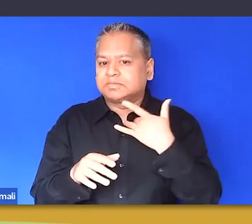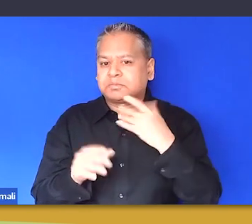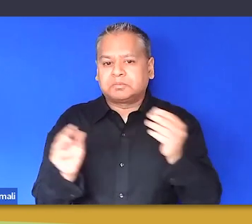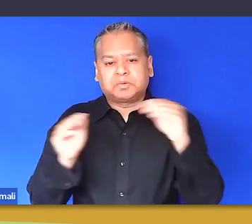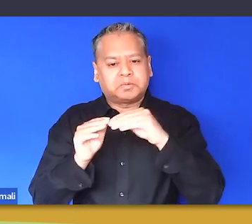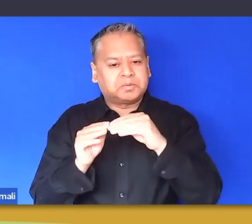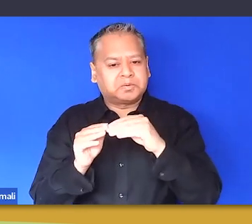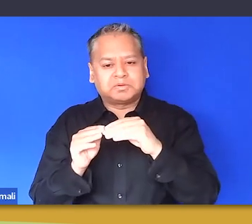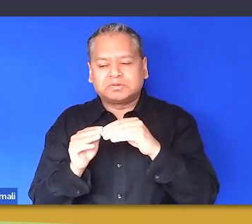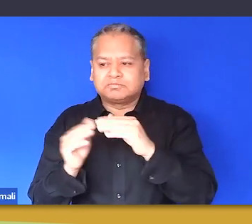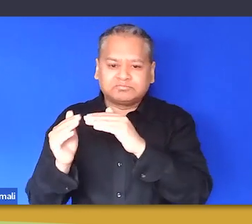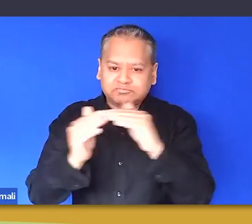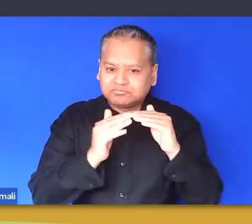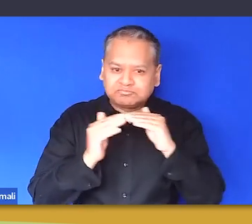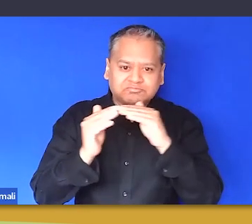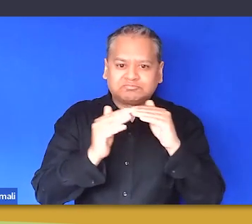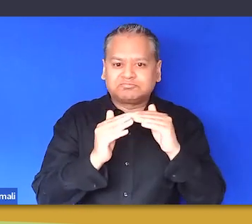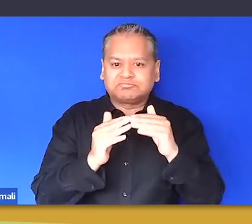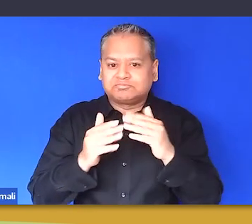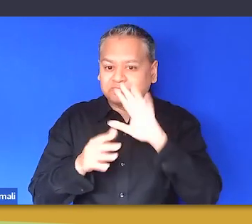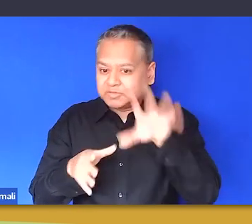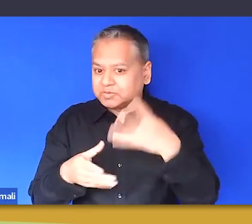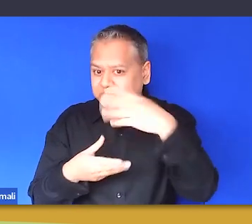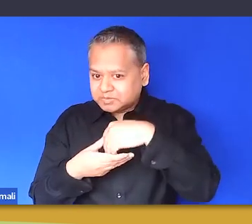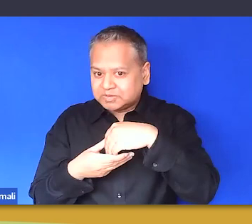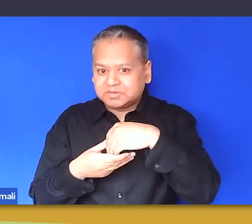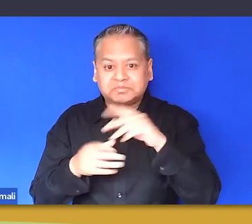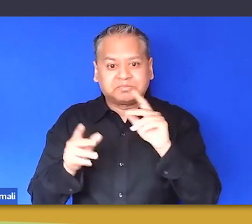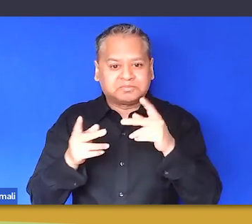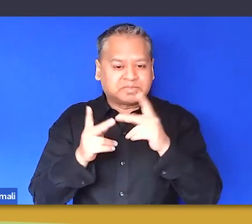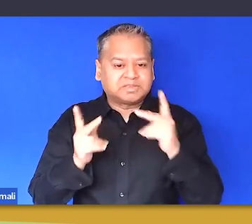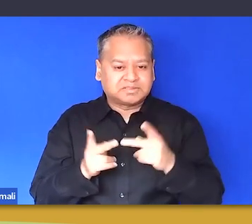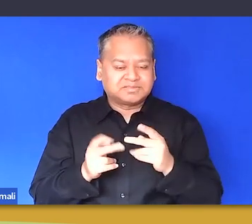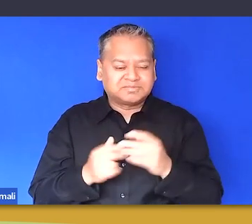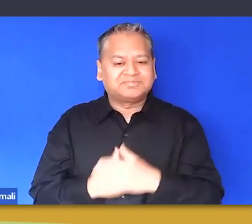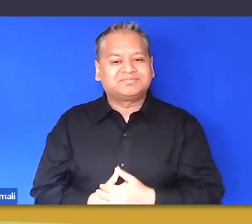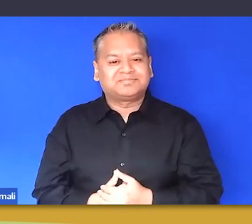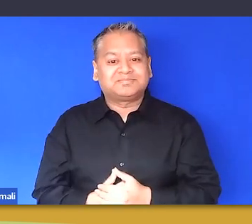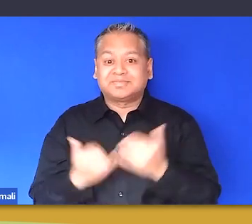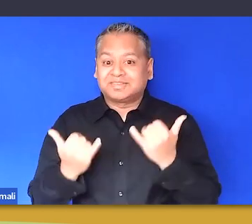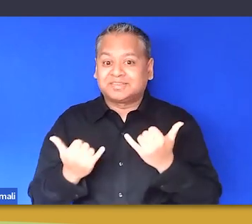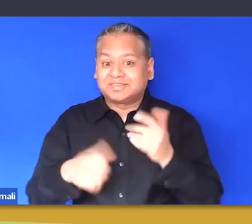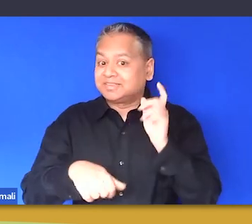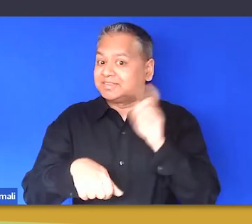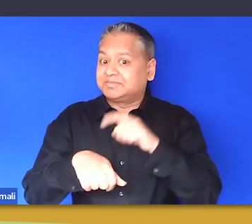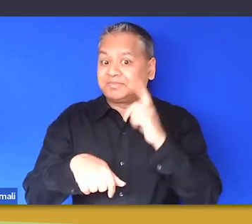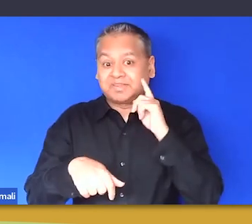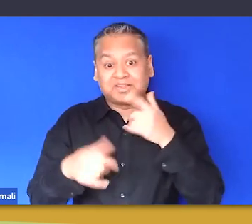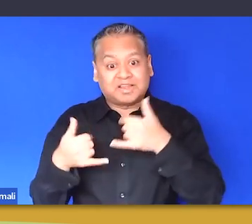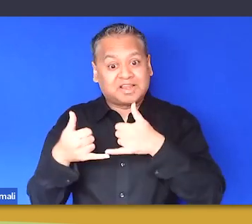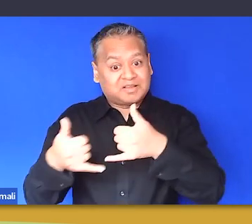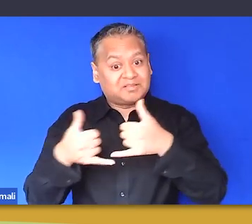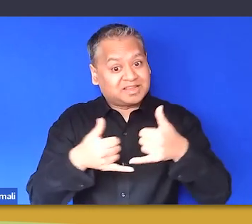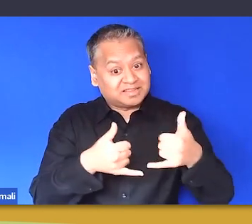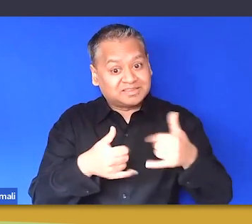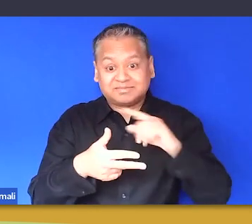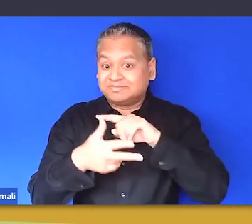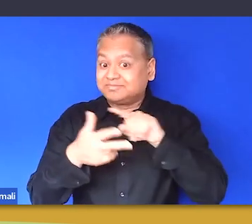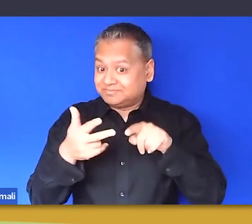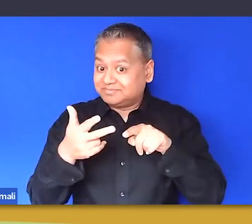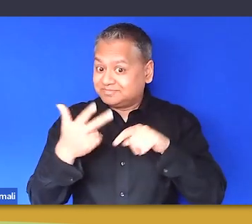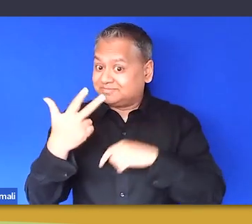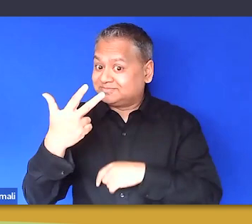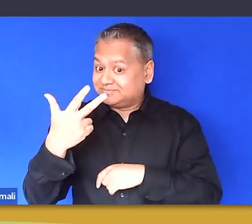Singh said, it's time for what we're all here for, the awards. I will begin by outlining each of the categories, and